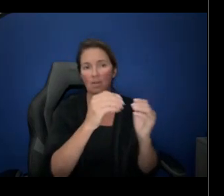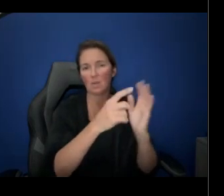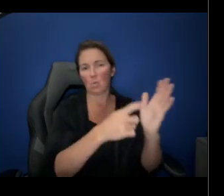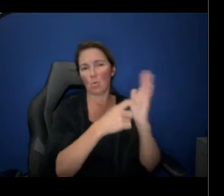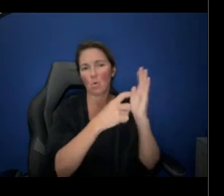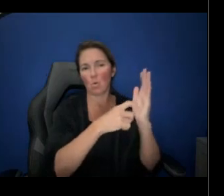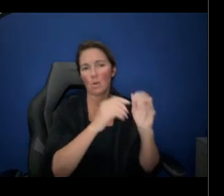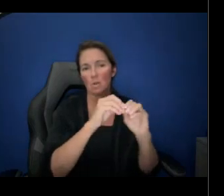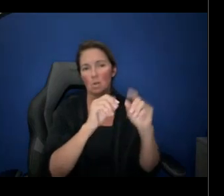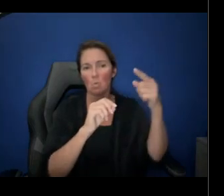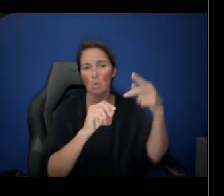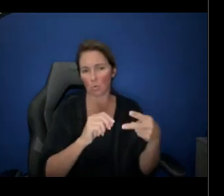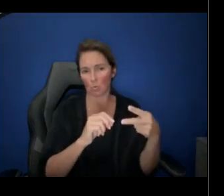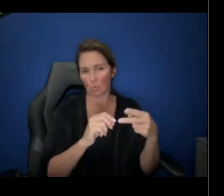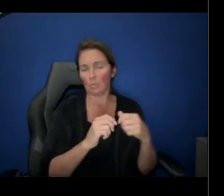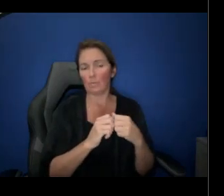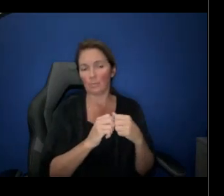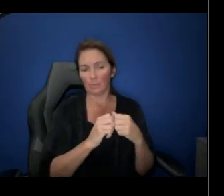requirements 1 and 2.